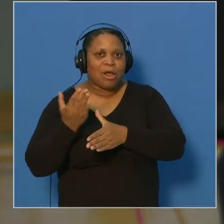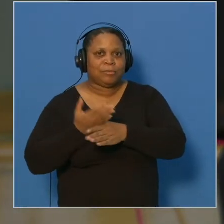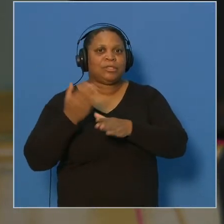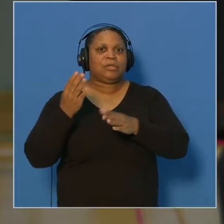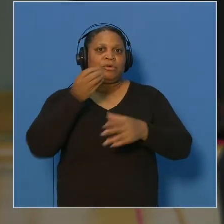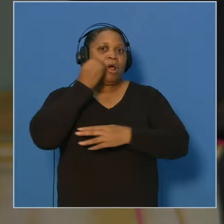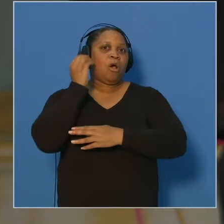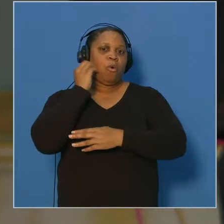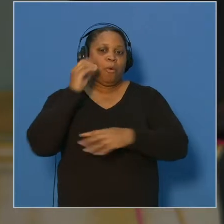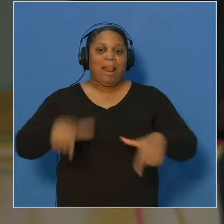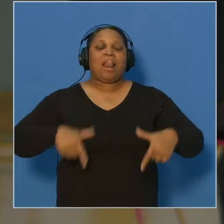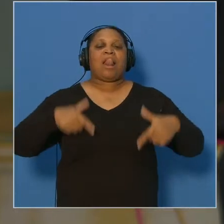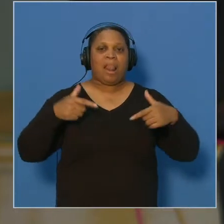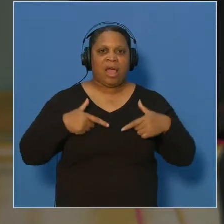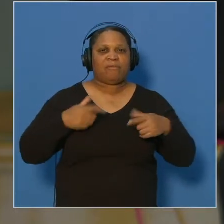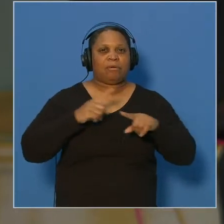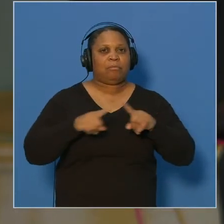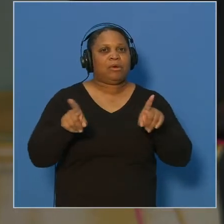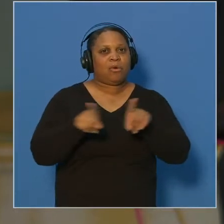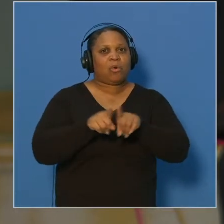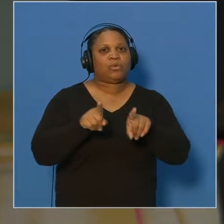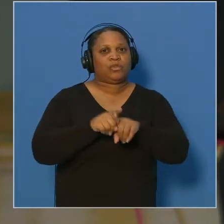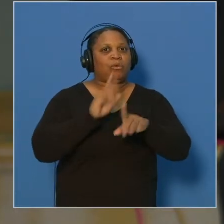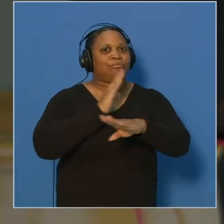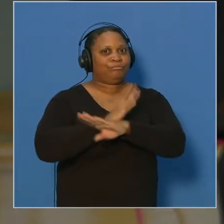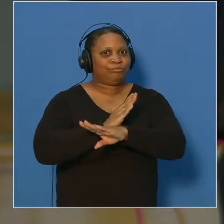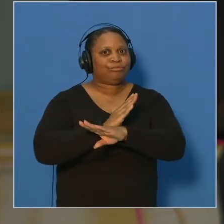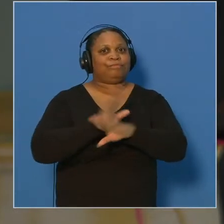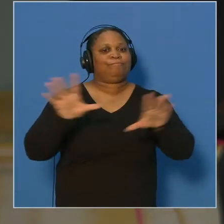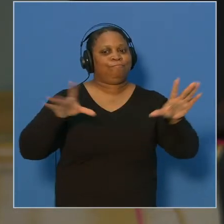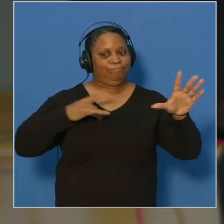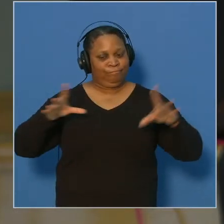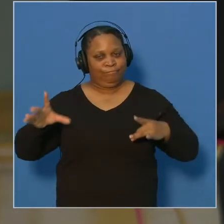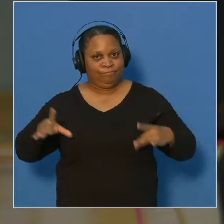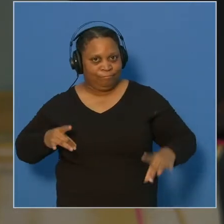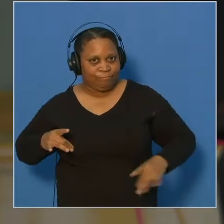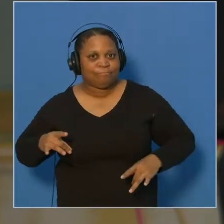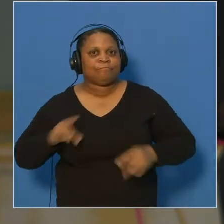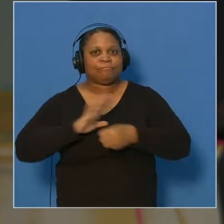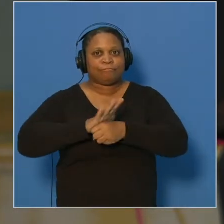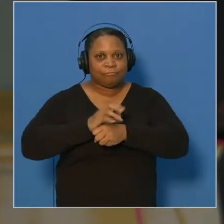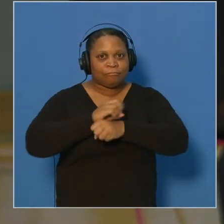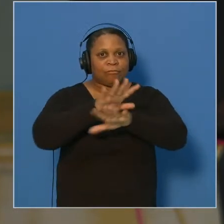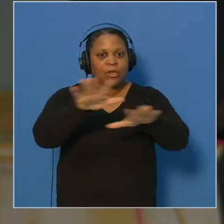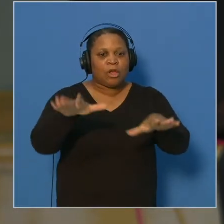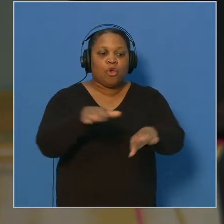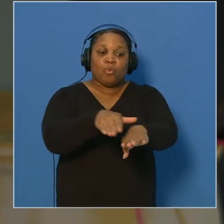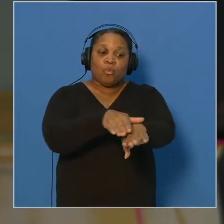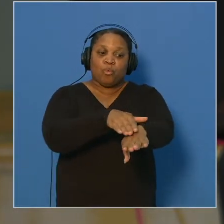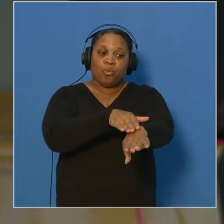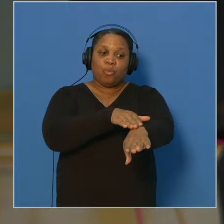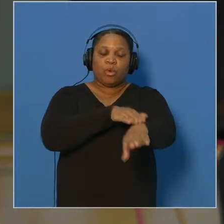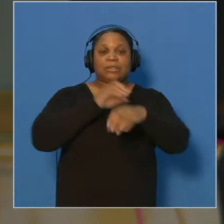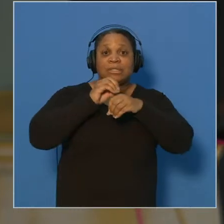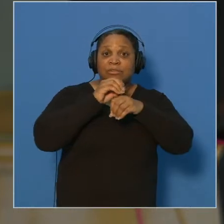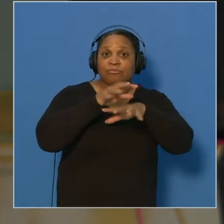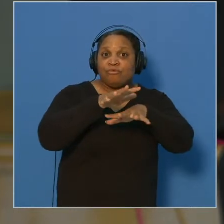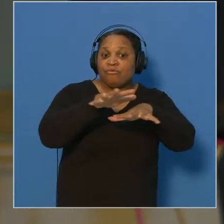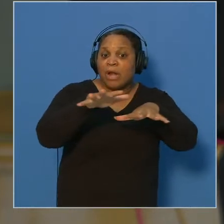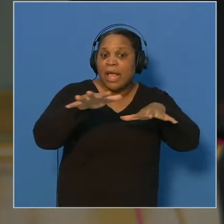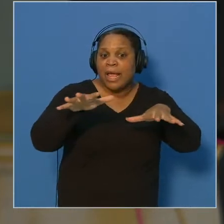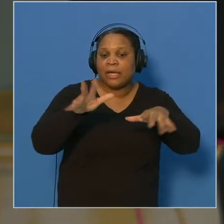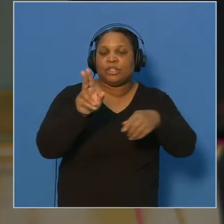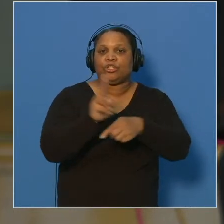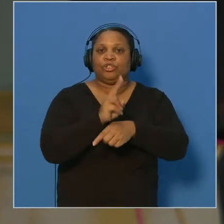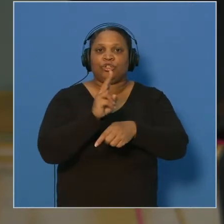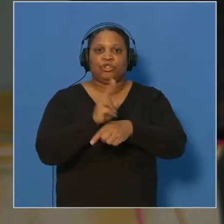is an interruption to the transmission of this virus. Another way to help to slow the spread of COVID-19 is the use of